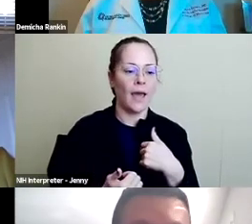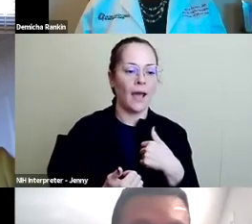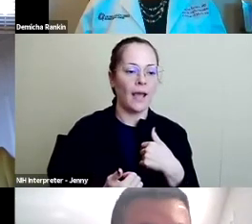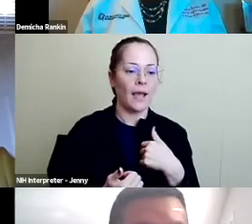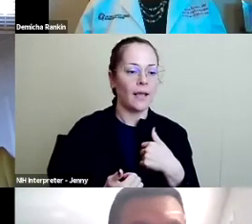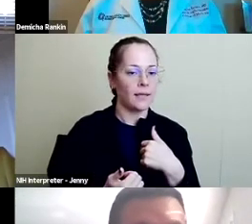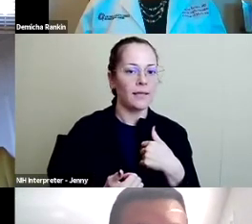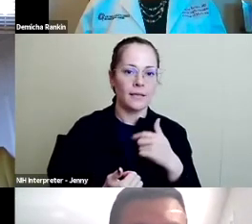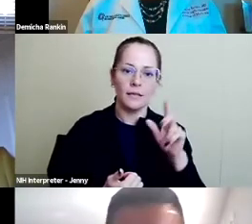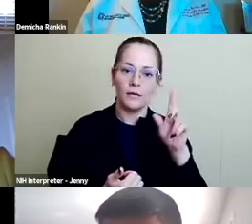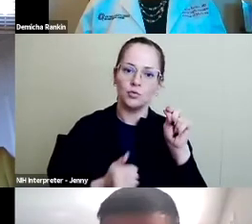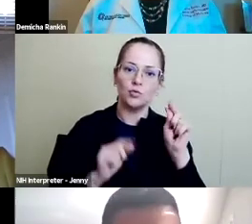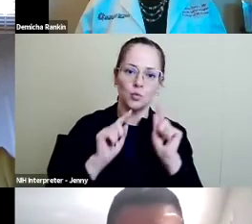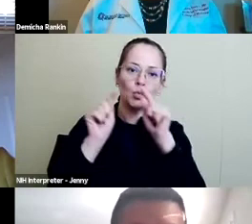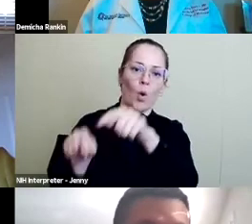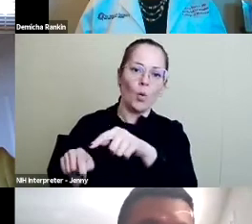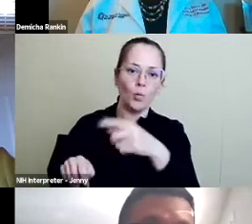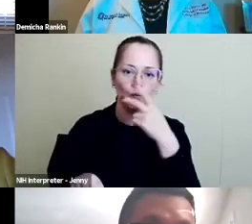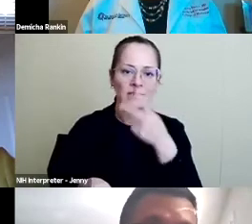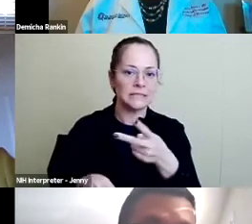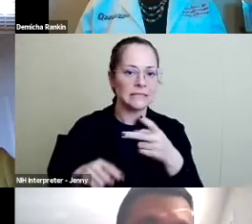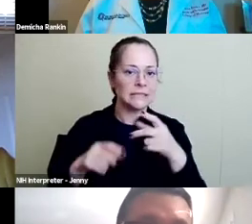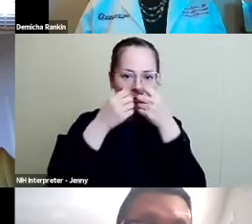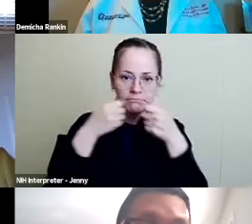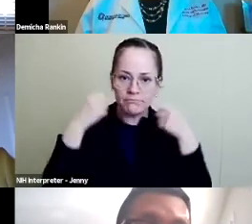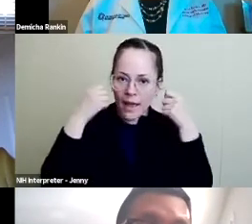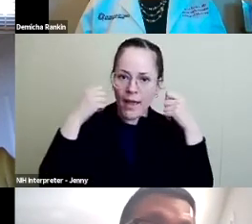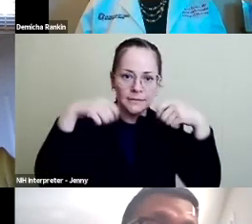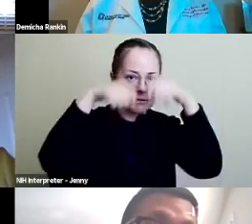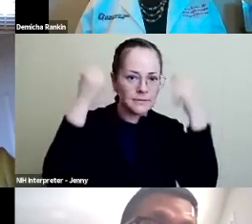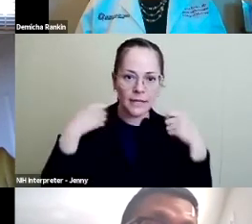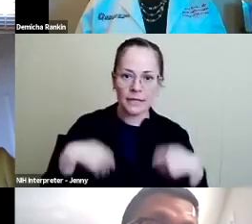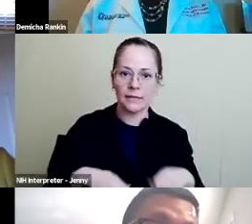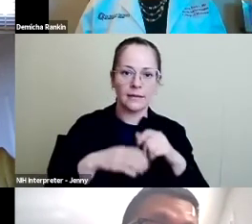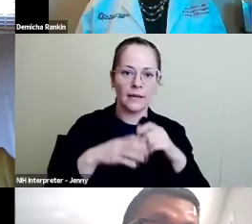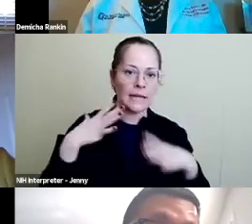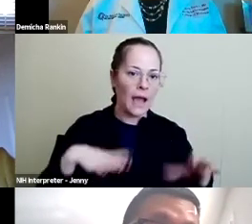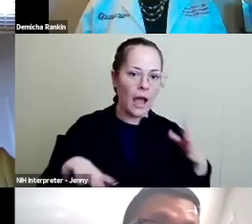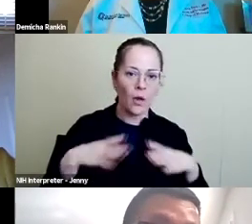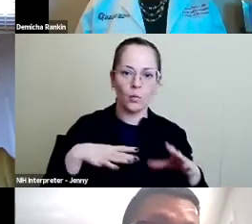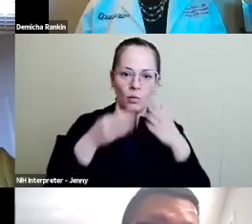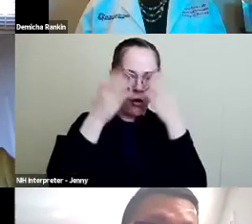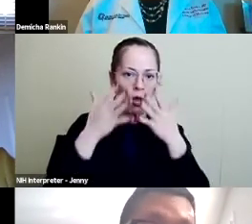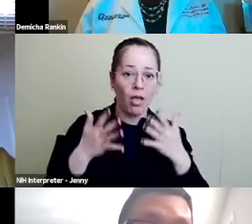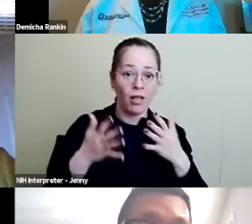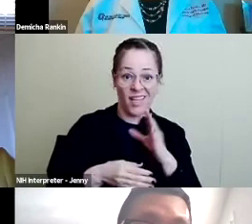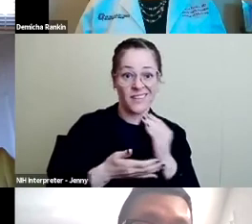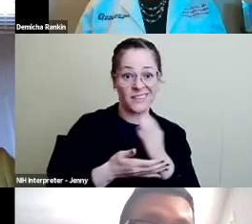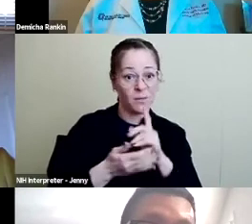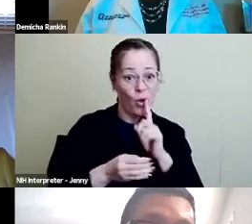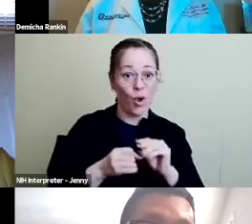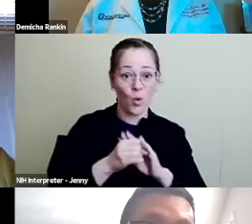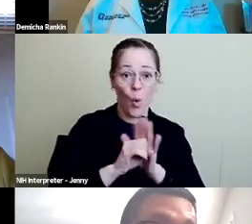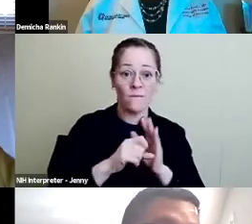I have had to come in and see patients, you know, masked up, gowned up, the whole nine. We do have to treat some patients that are COVID positive, right?